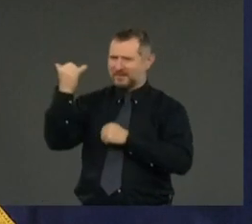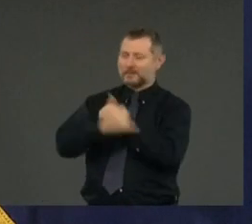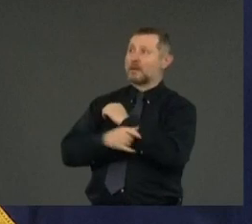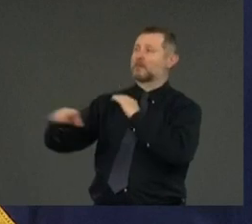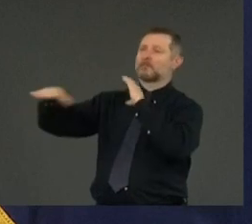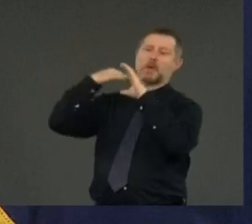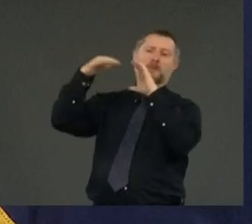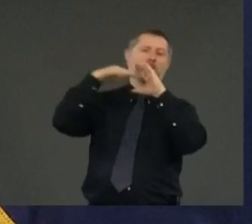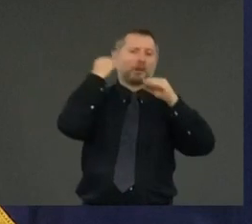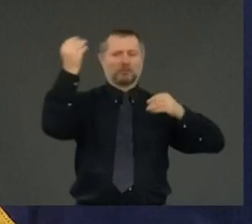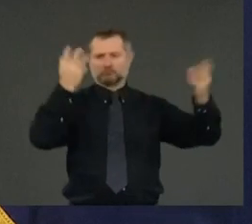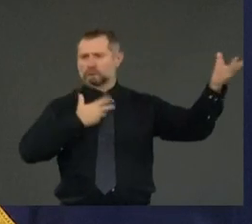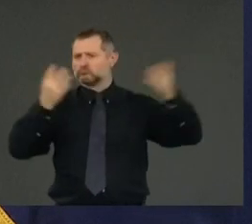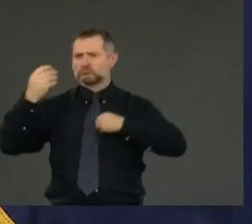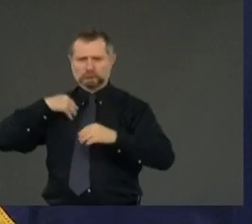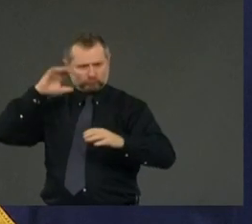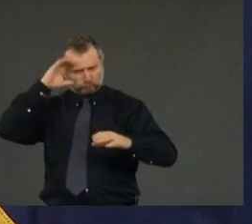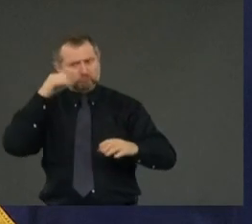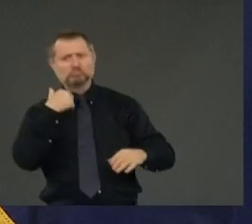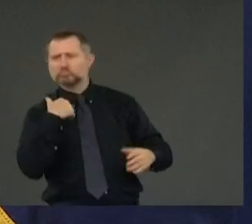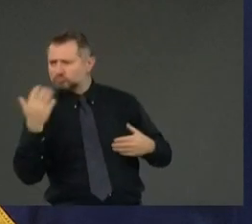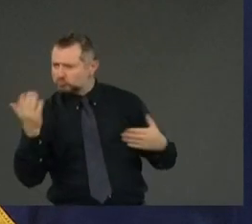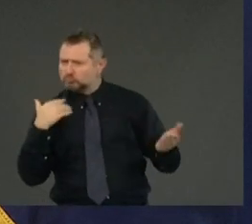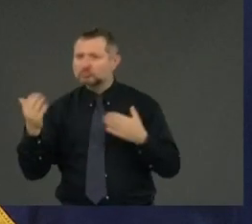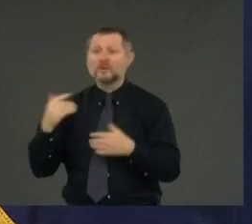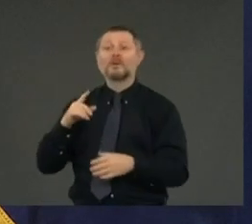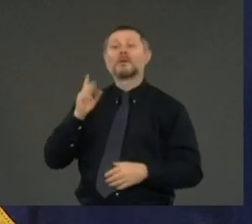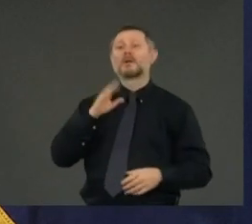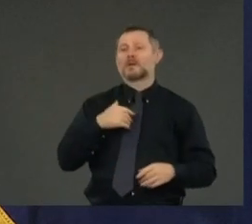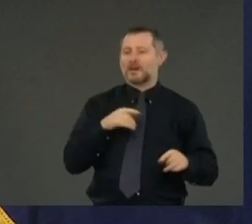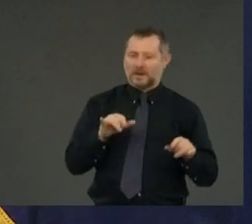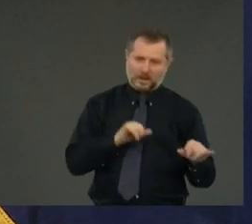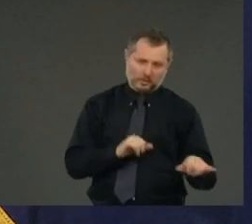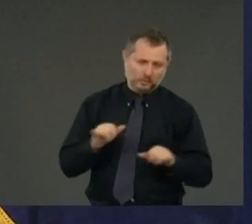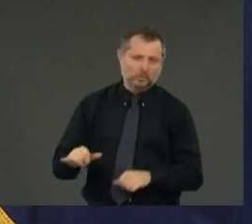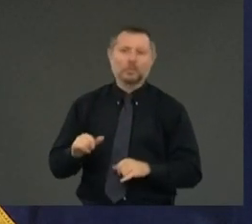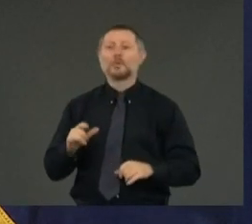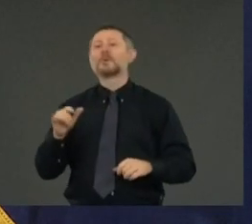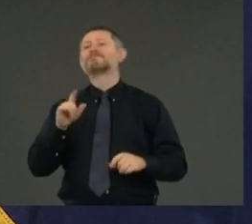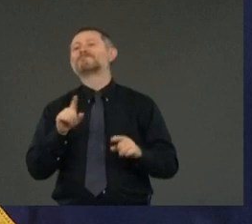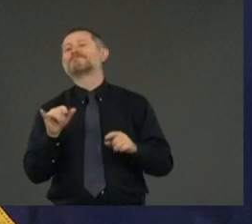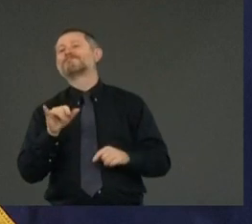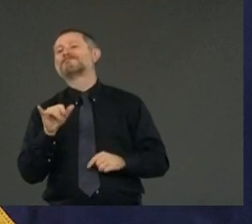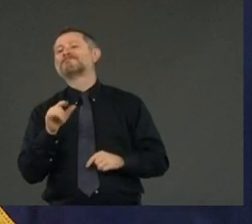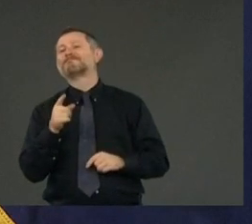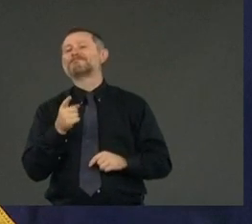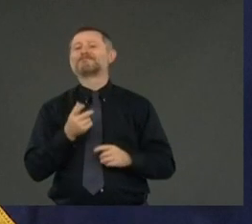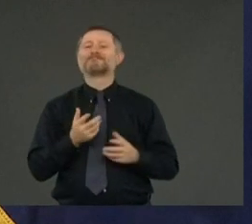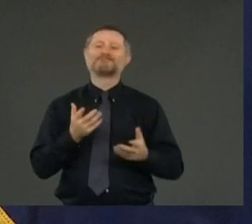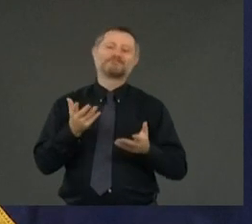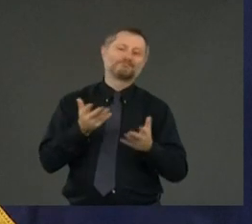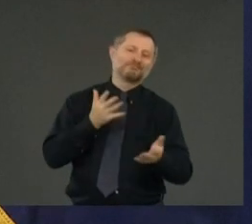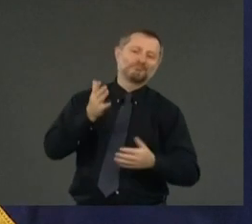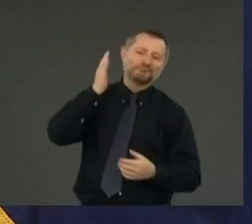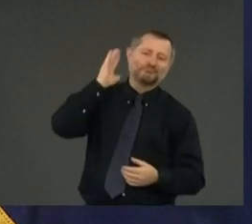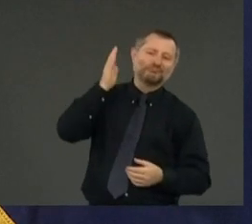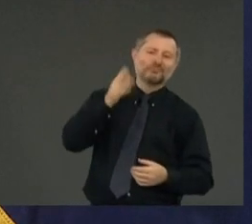people in countries all across the world. But I've also been able to talk to the New York press all across the